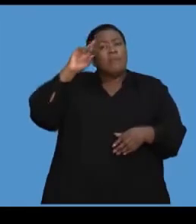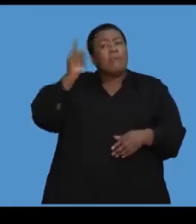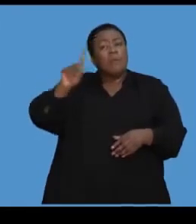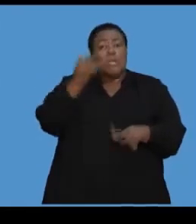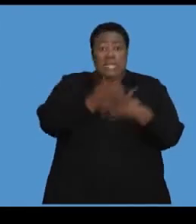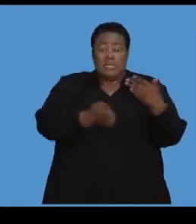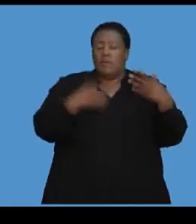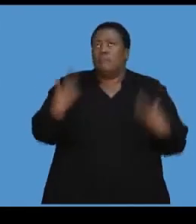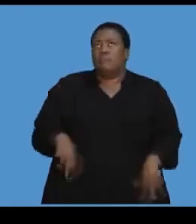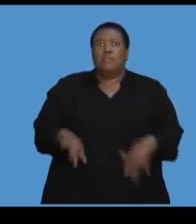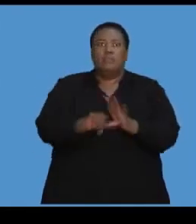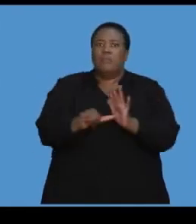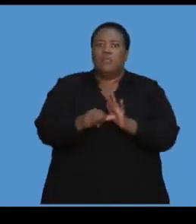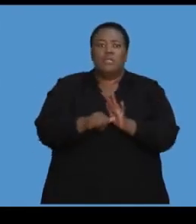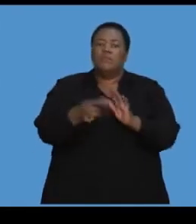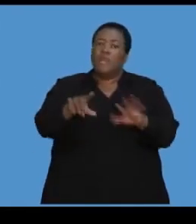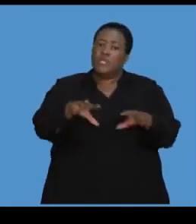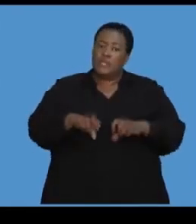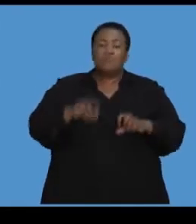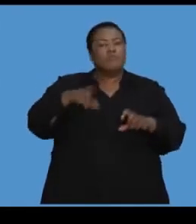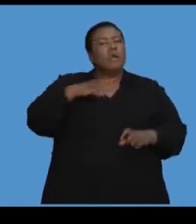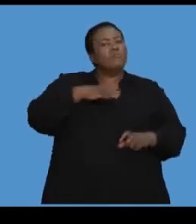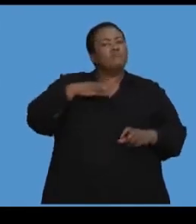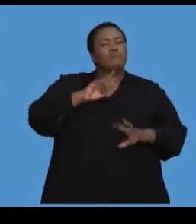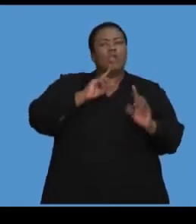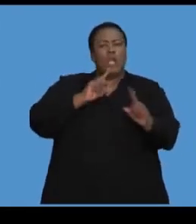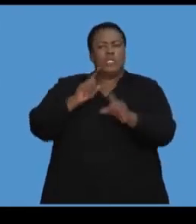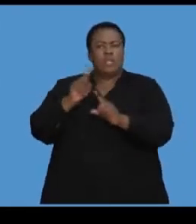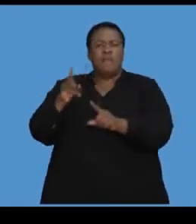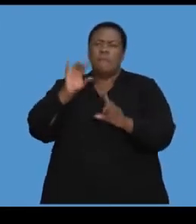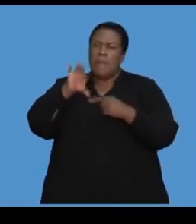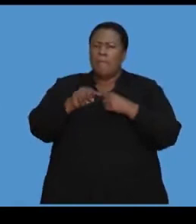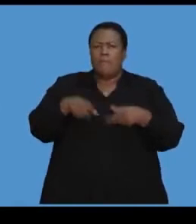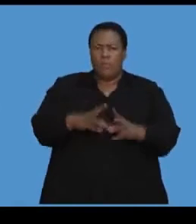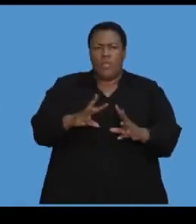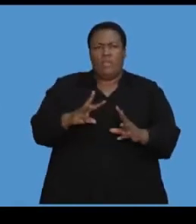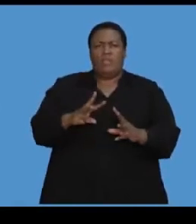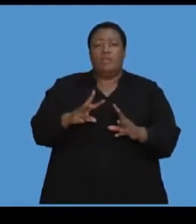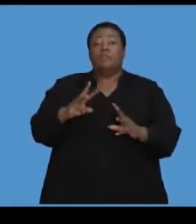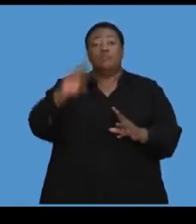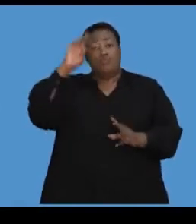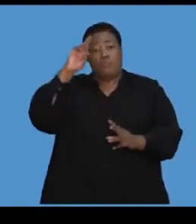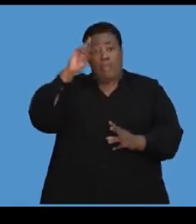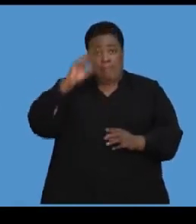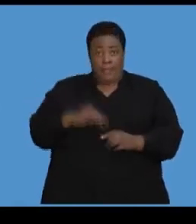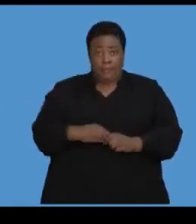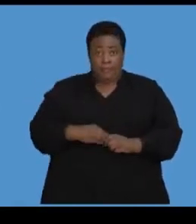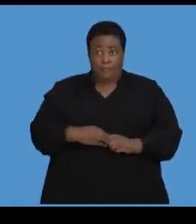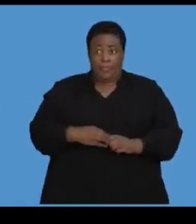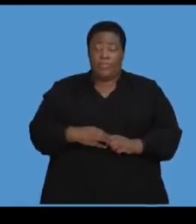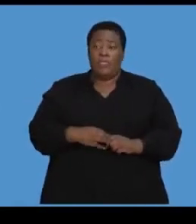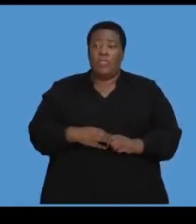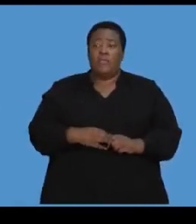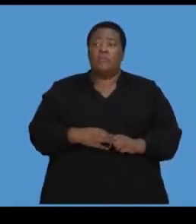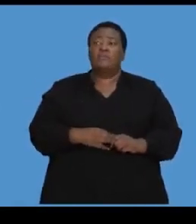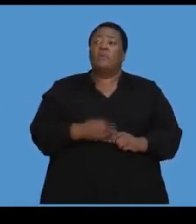important part of your exam, so you need to be very comfortable. Find a way of remembering an essay in the exam. One of them